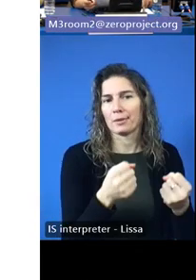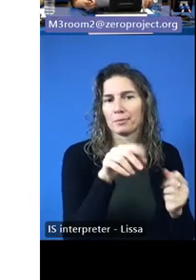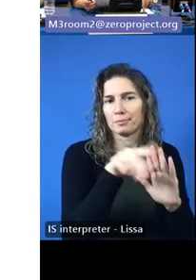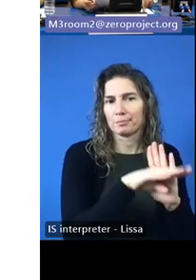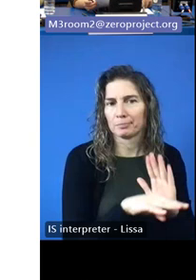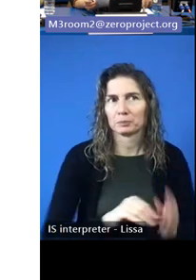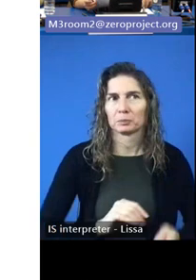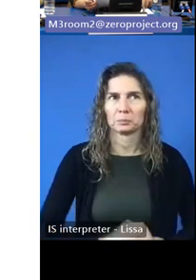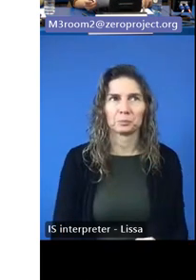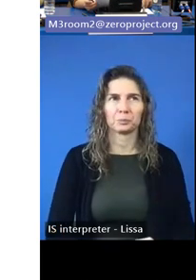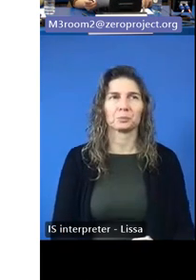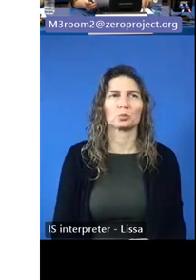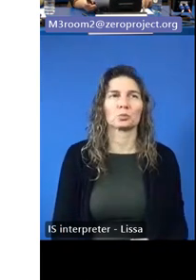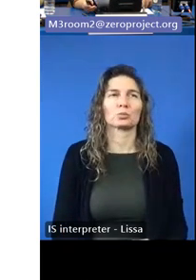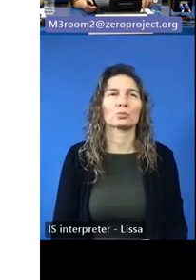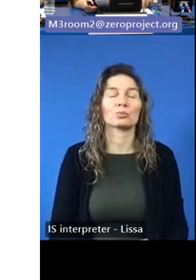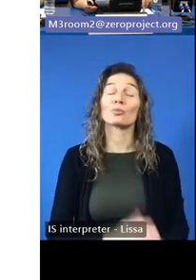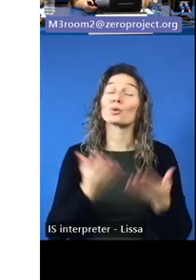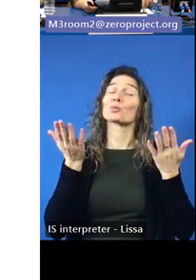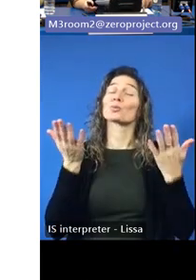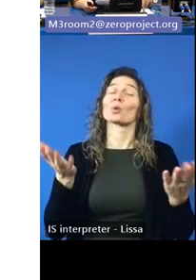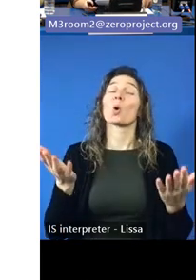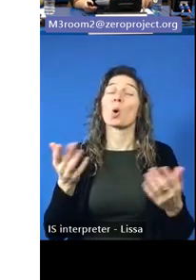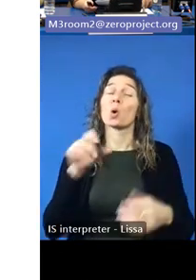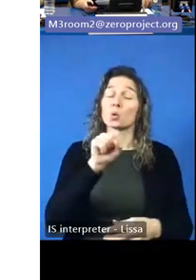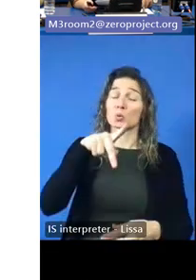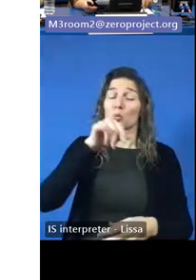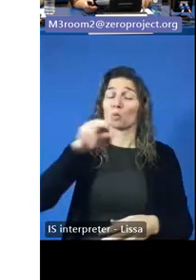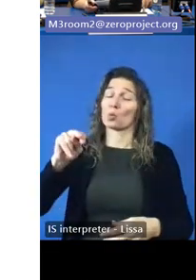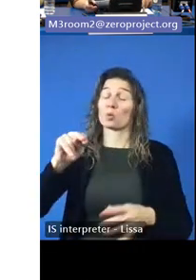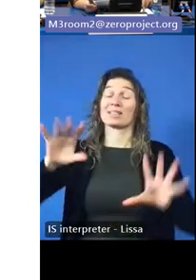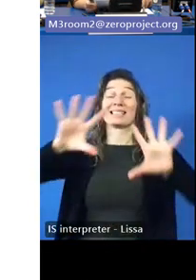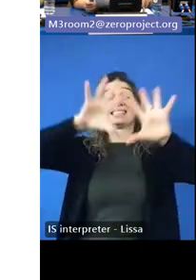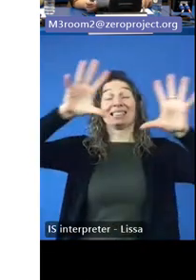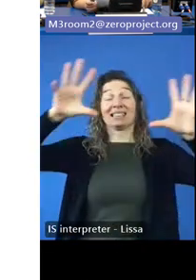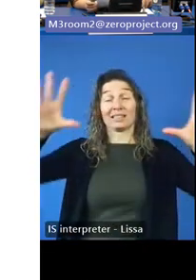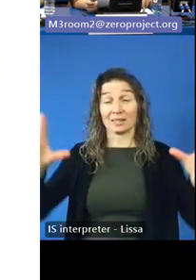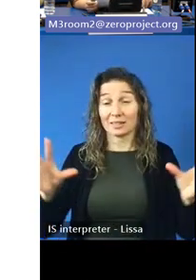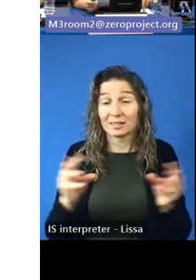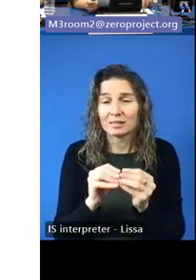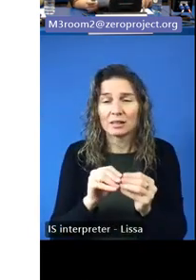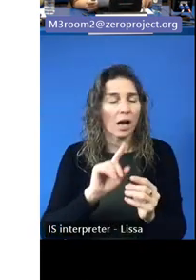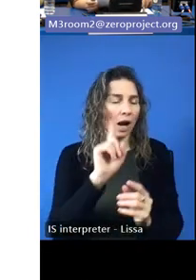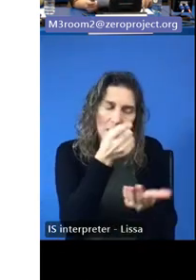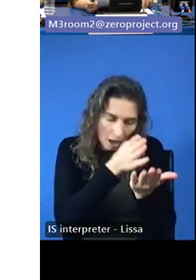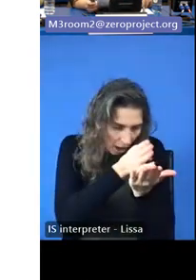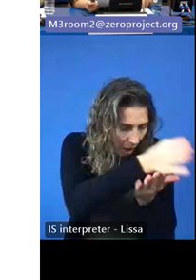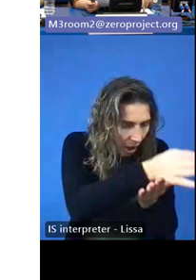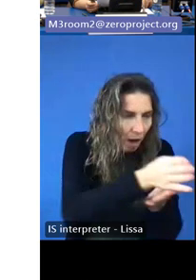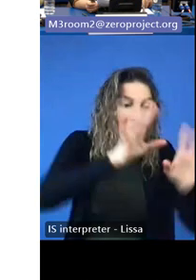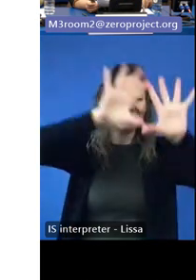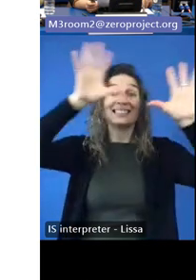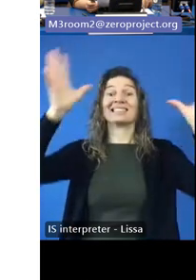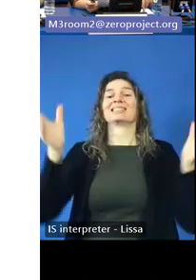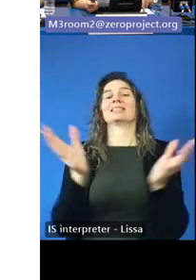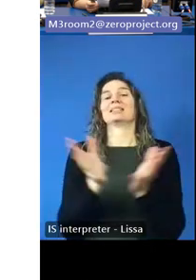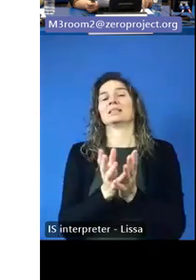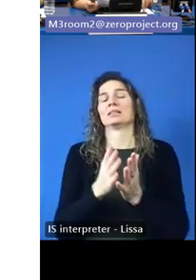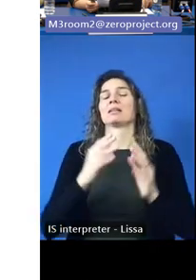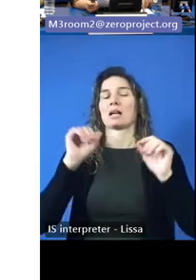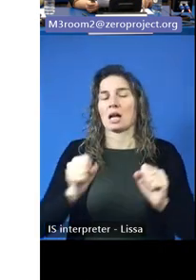Spoon's comprehensive approach is in order to make a sustainable impact. We believe that it can benefit children